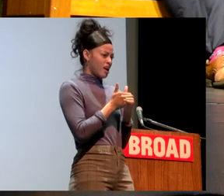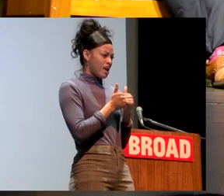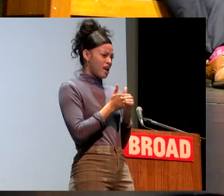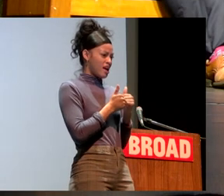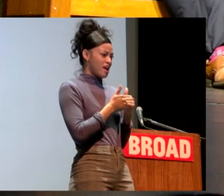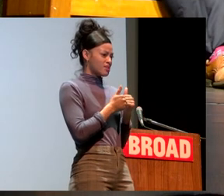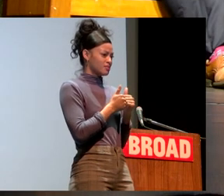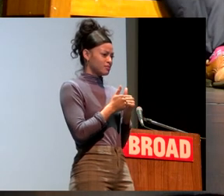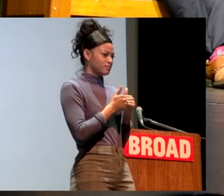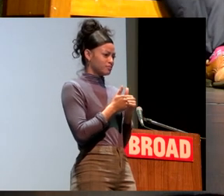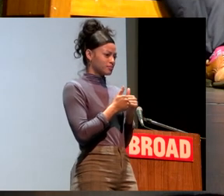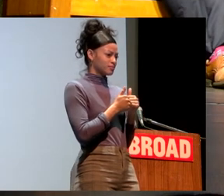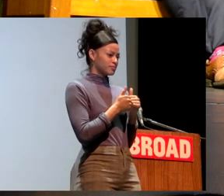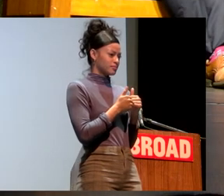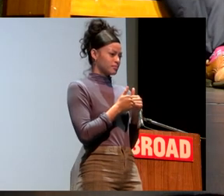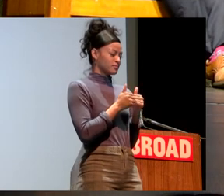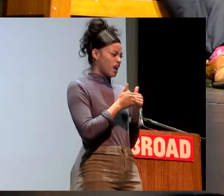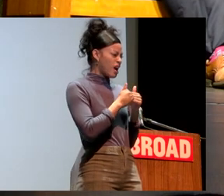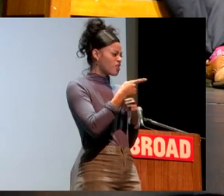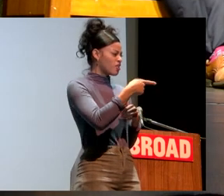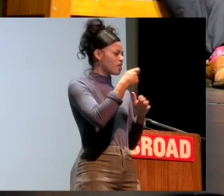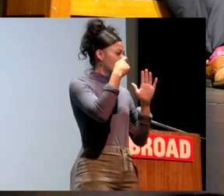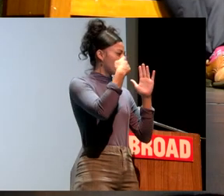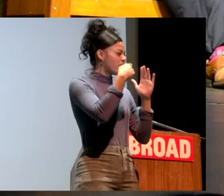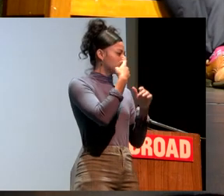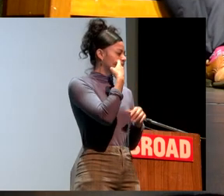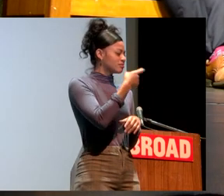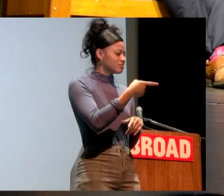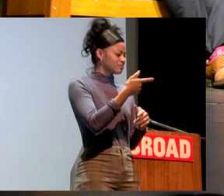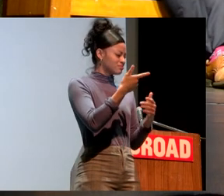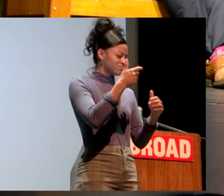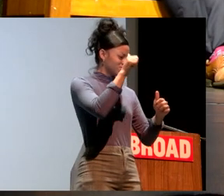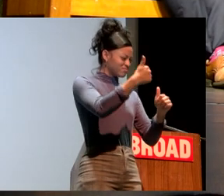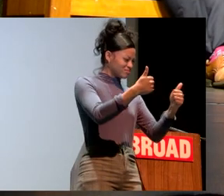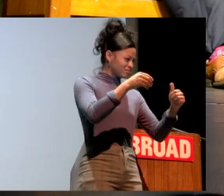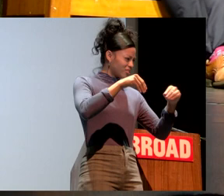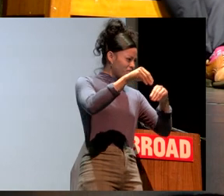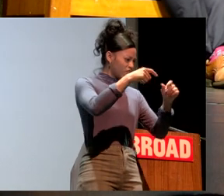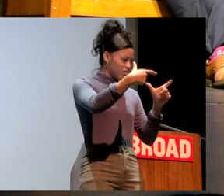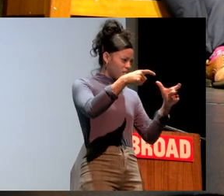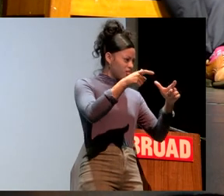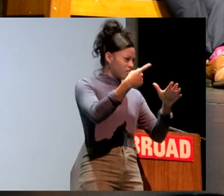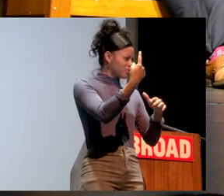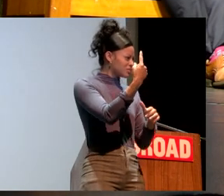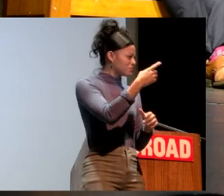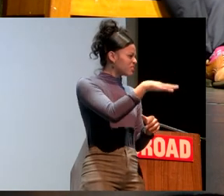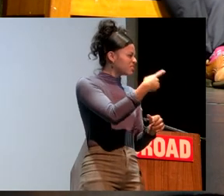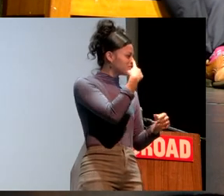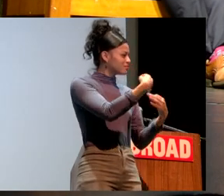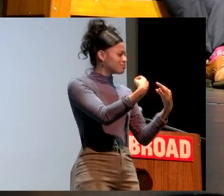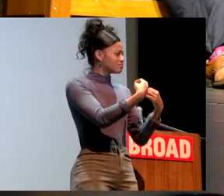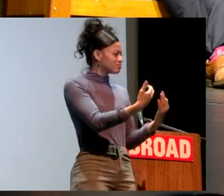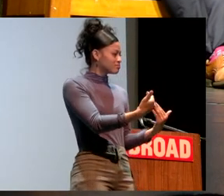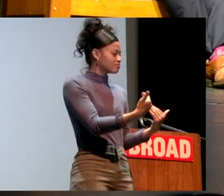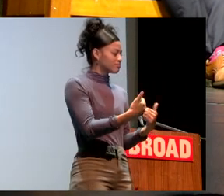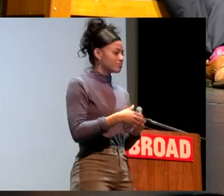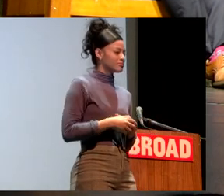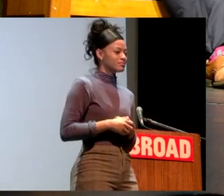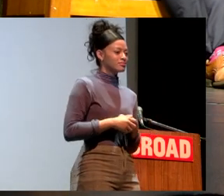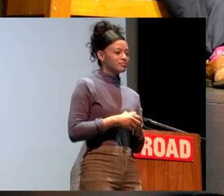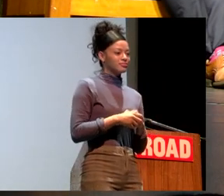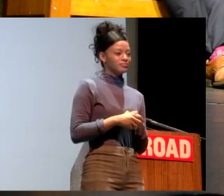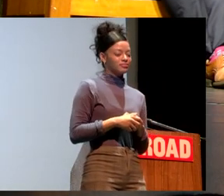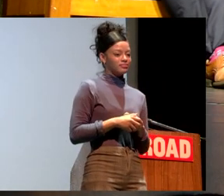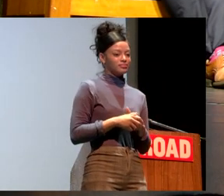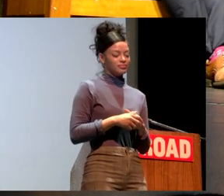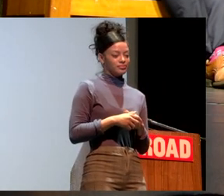are constrained by design, what's cool is that the really, really smart people, they use that constraint to make something you think is impossible to do. And that's